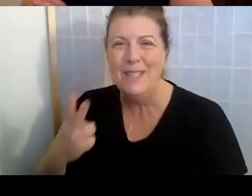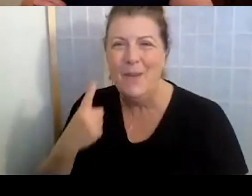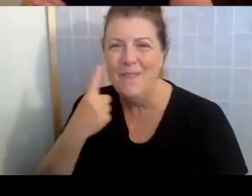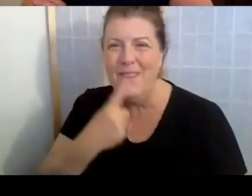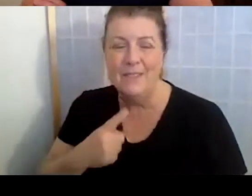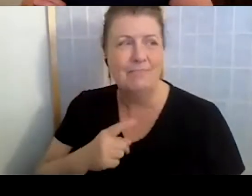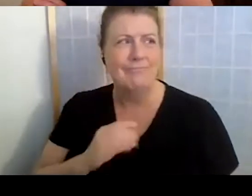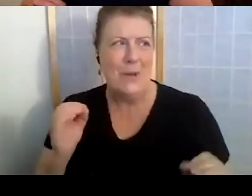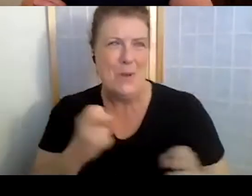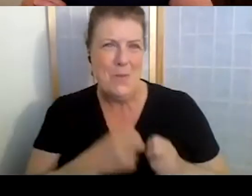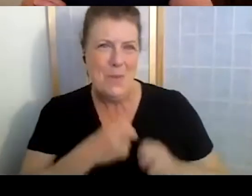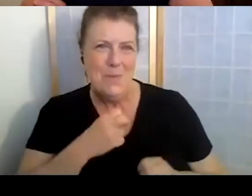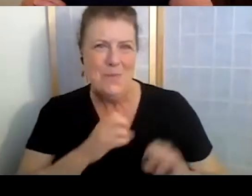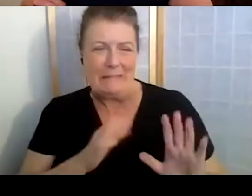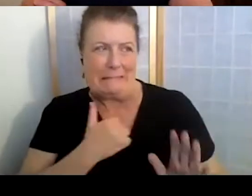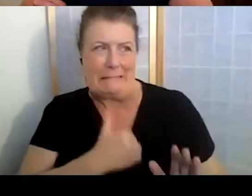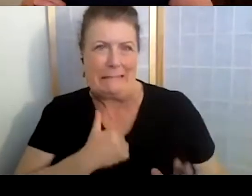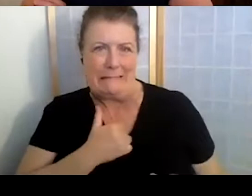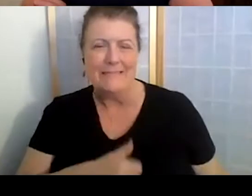No problem.